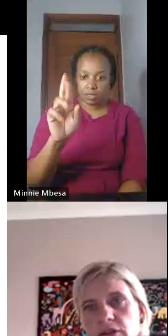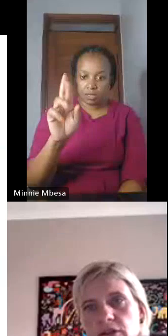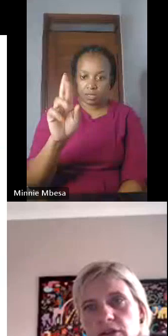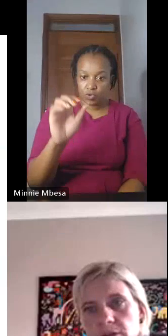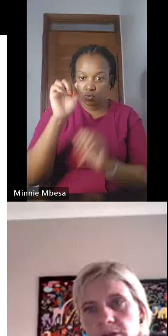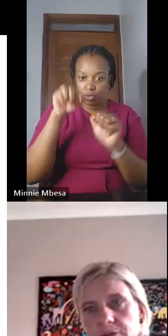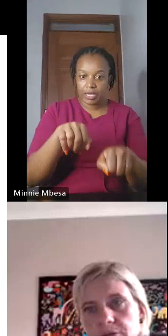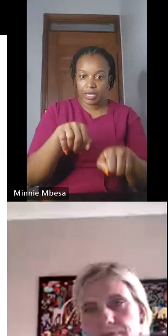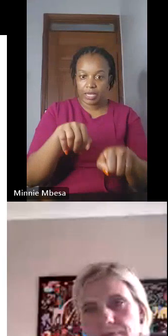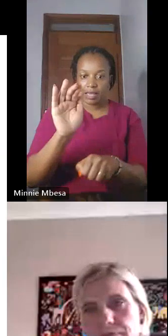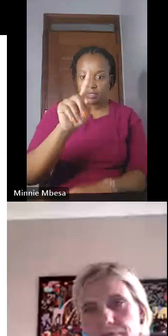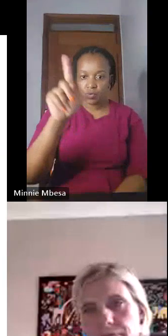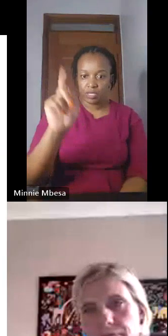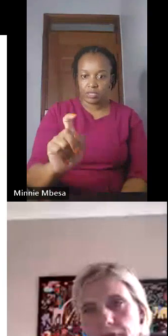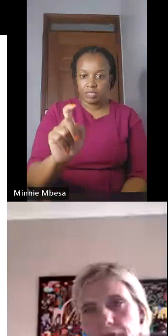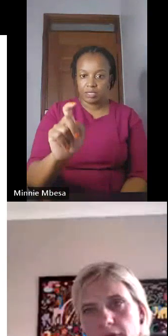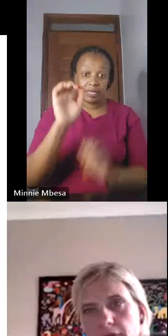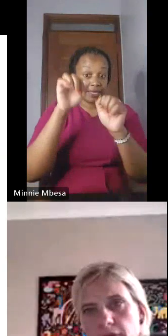Can you hear me?